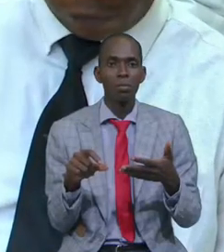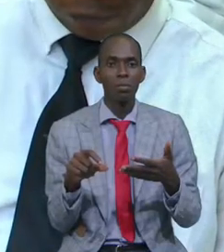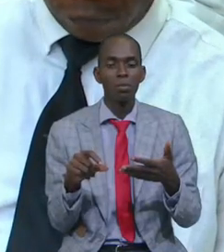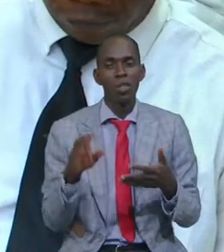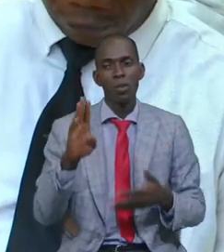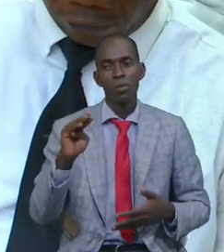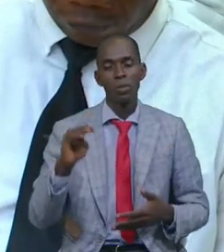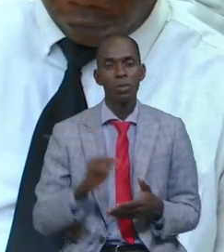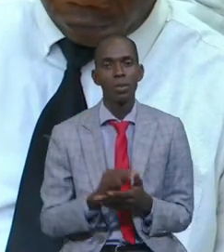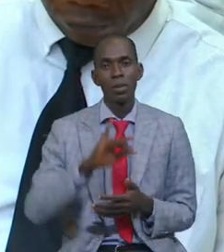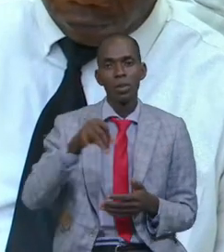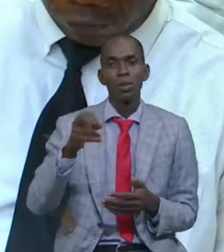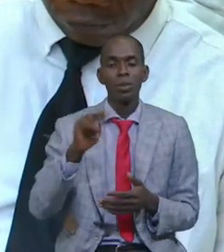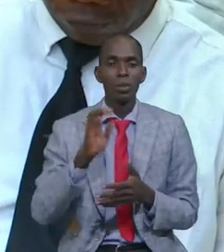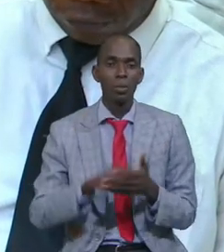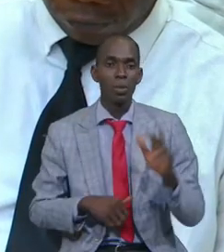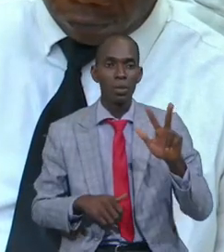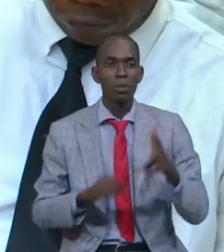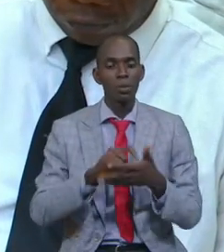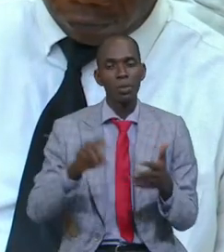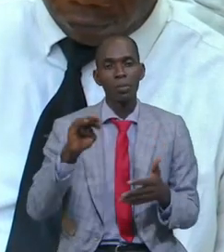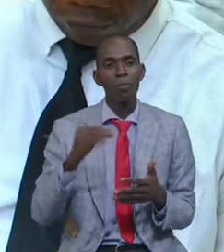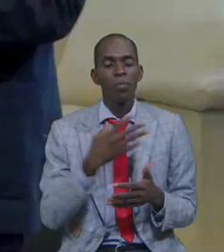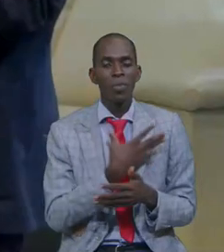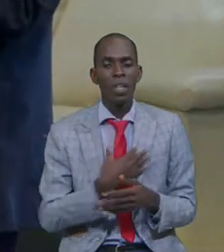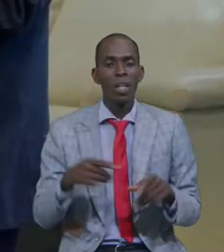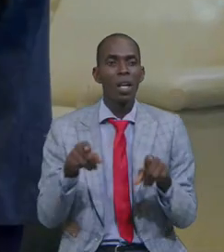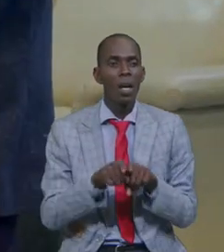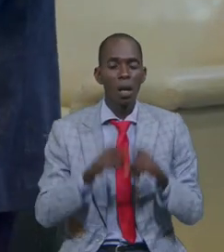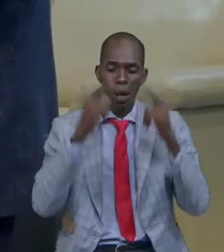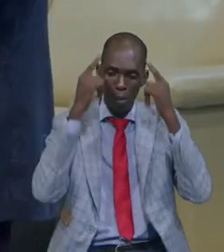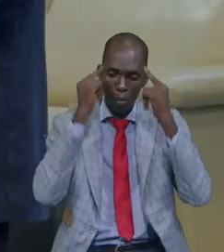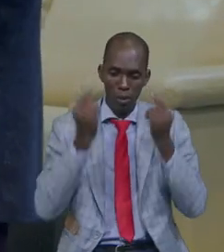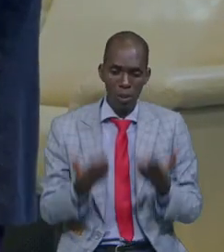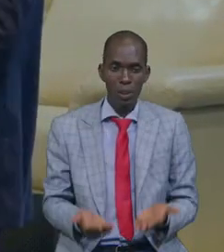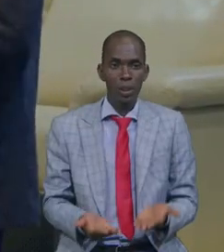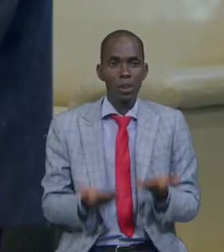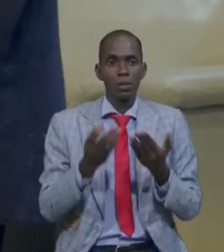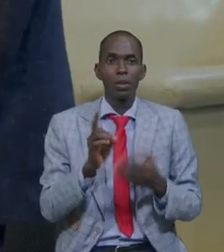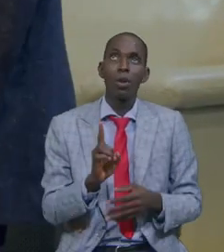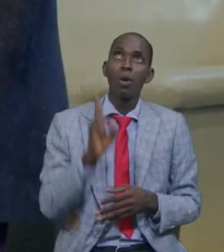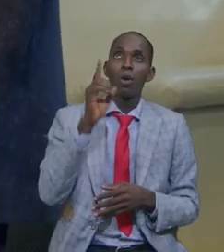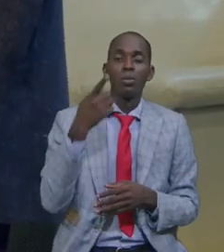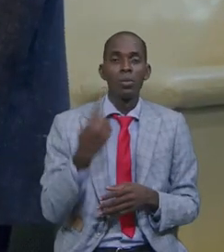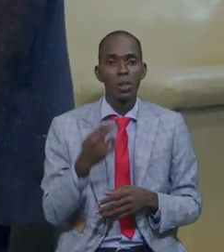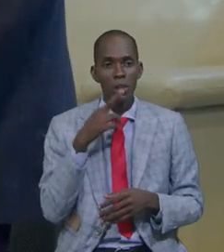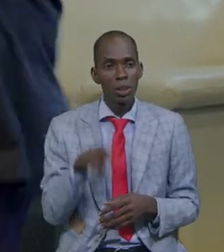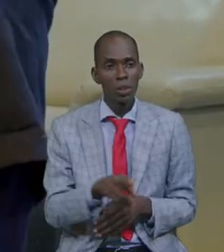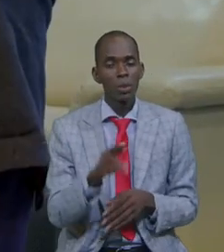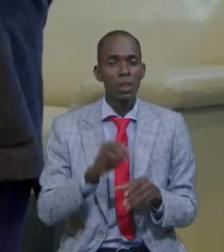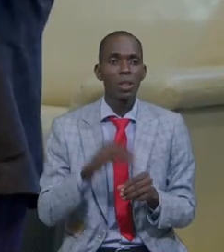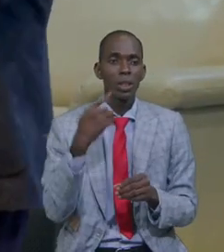14. John 3, and as Moses lifted up the serpent in the